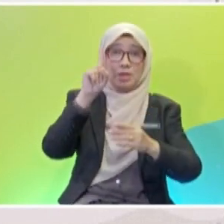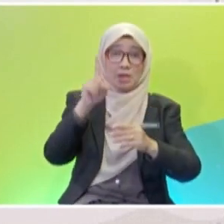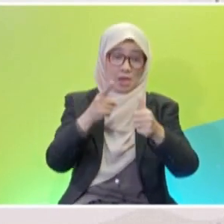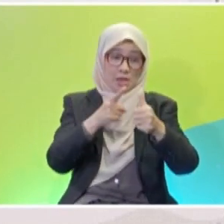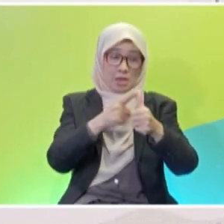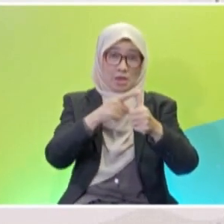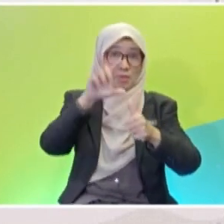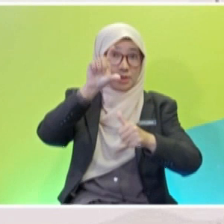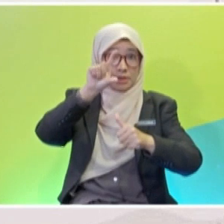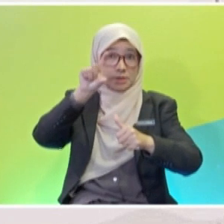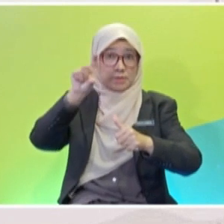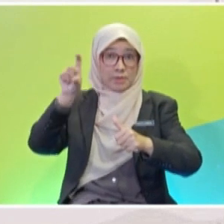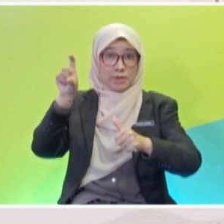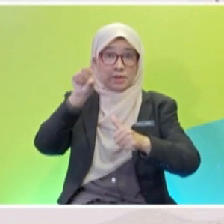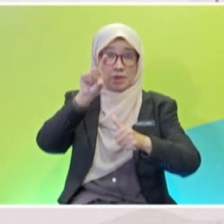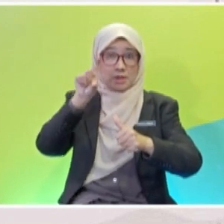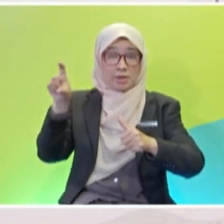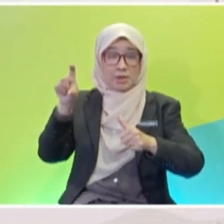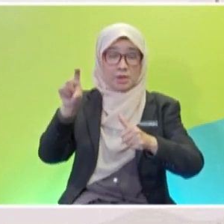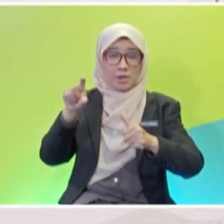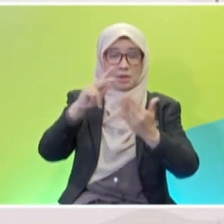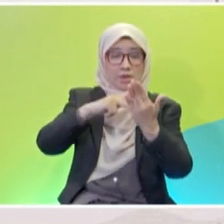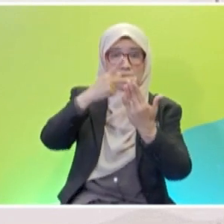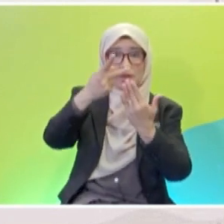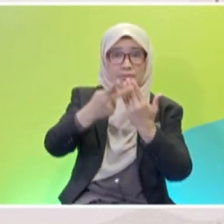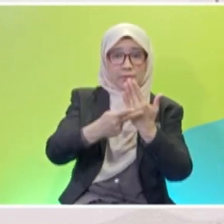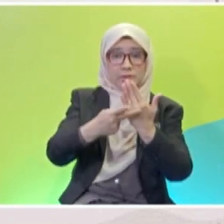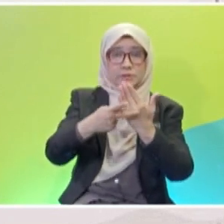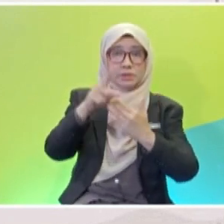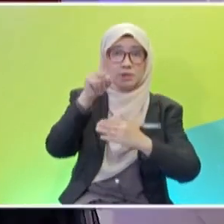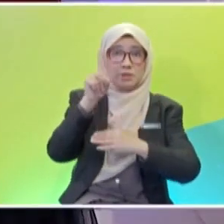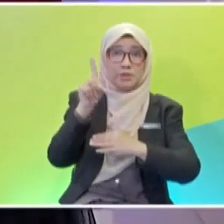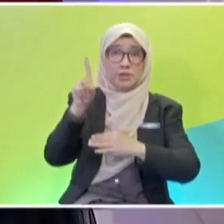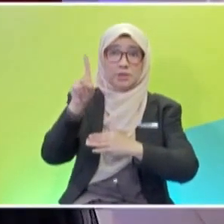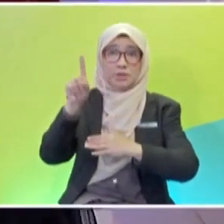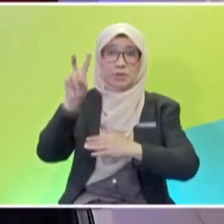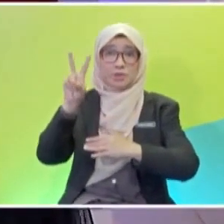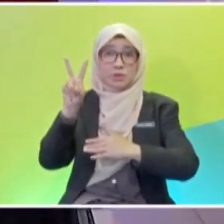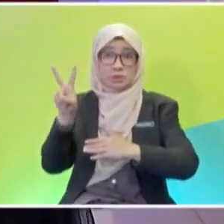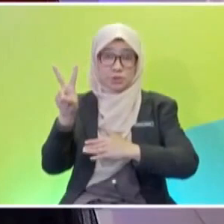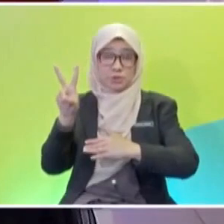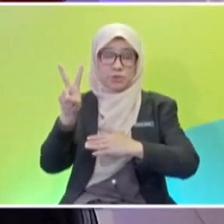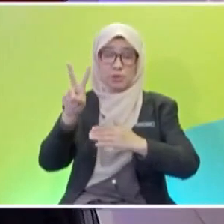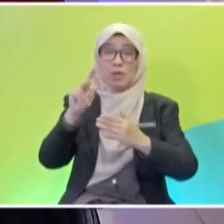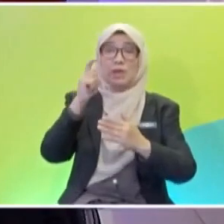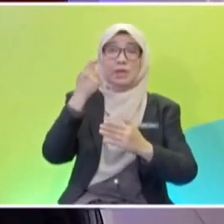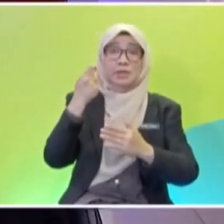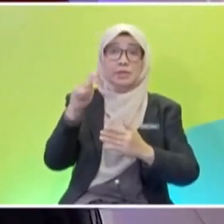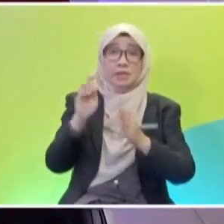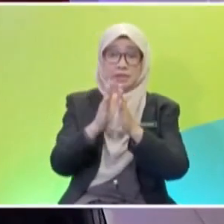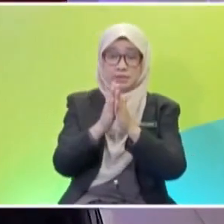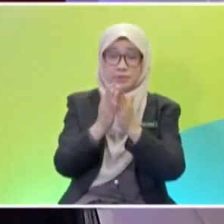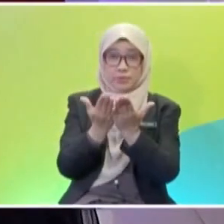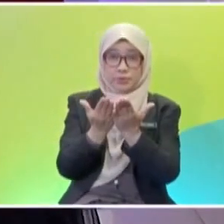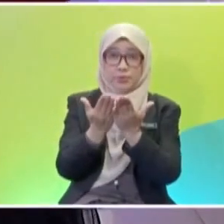maybe there will be 1 or 2 words that you're not sure of, but in general, you will understand or get the idea that this paragraph